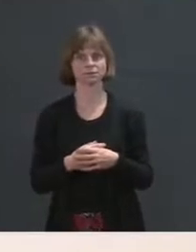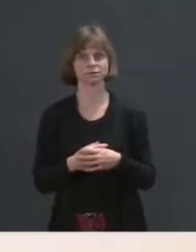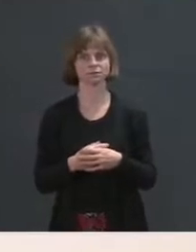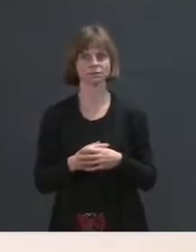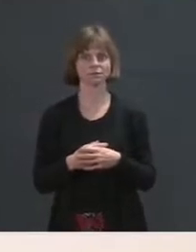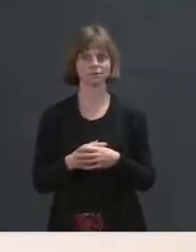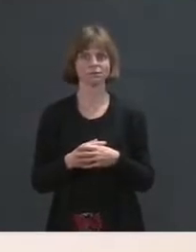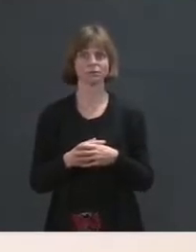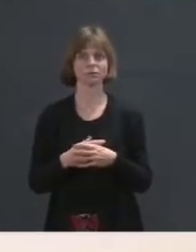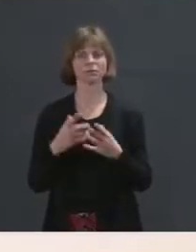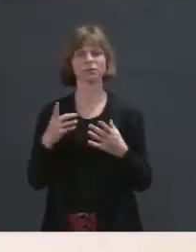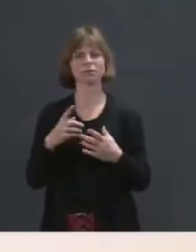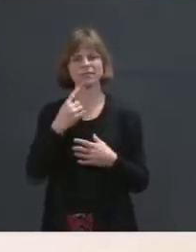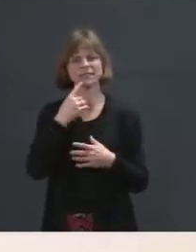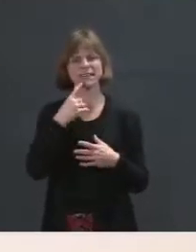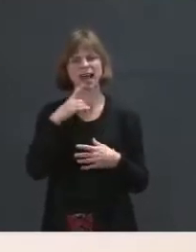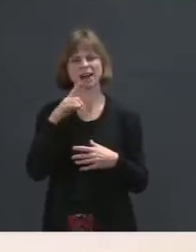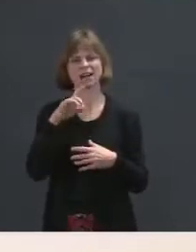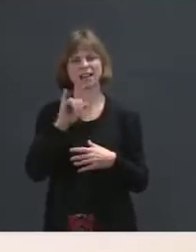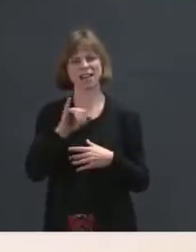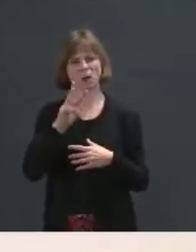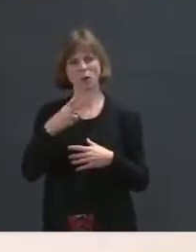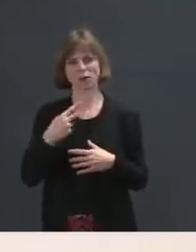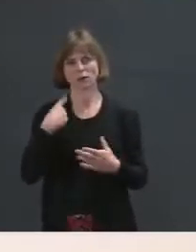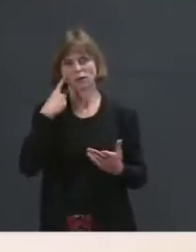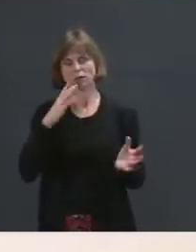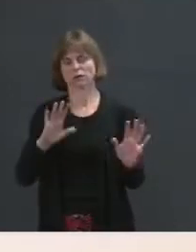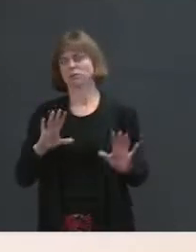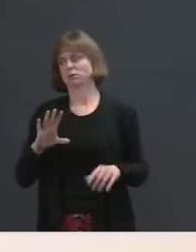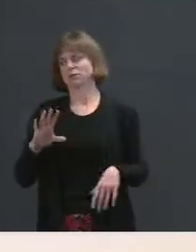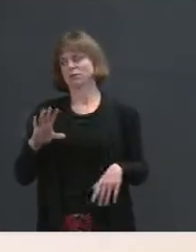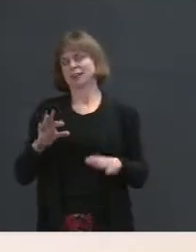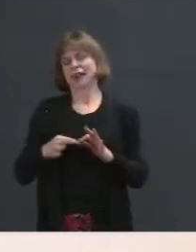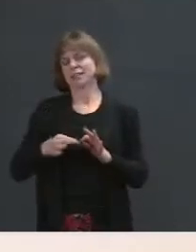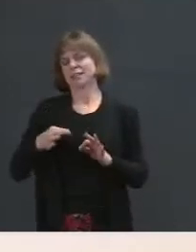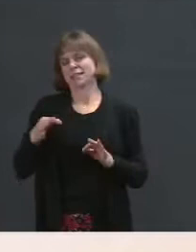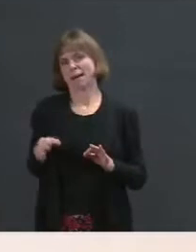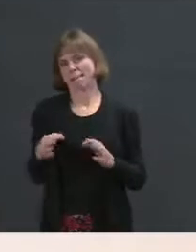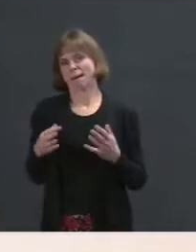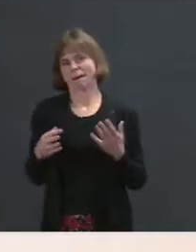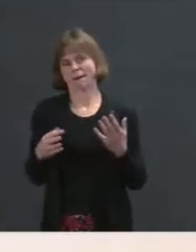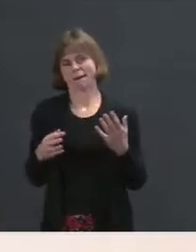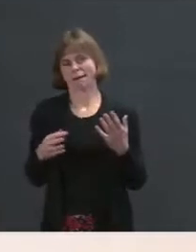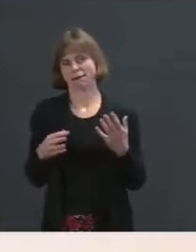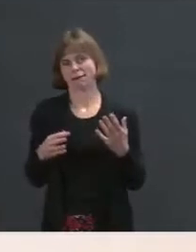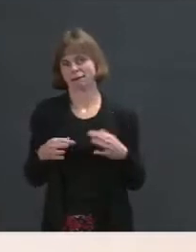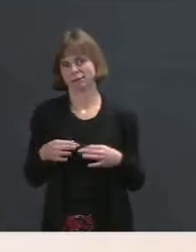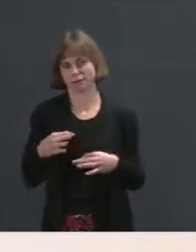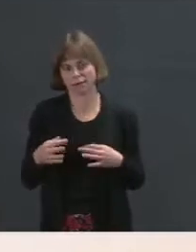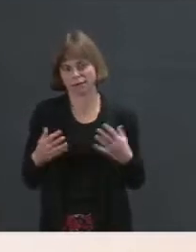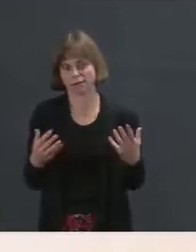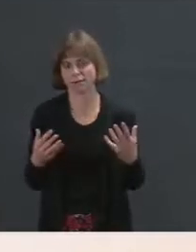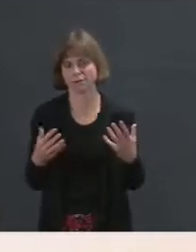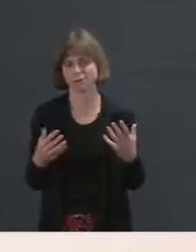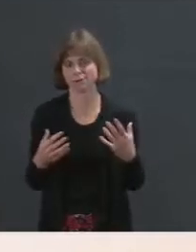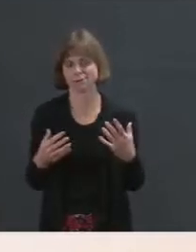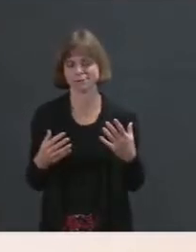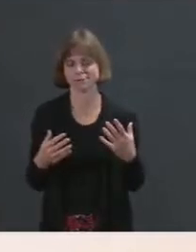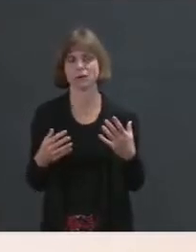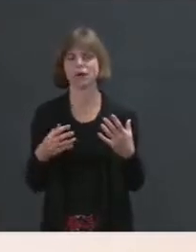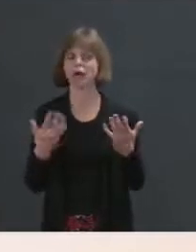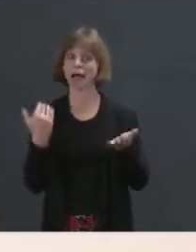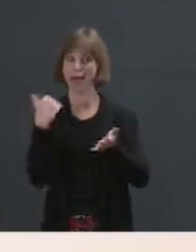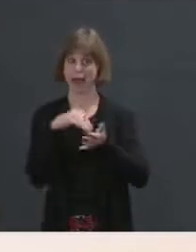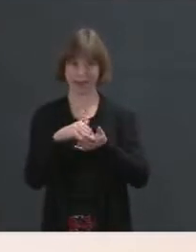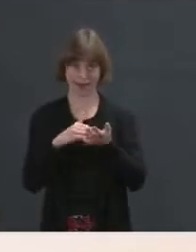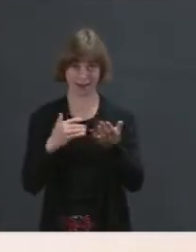view the fact that the Senate committees have delayed the vote on her confirmation to be? Well, again, they put out the statement from